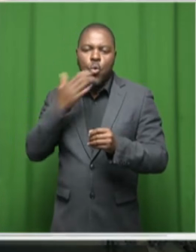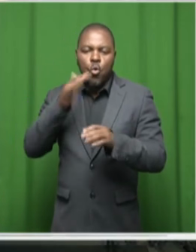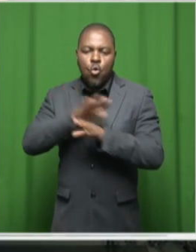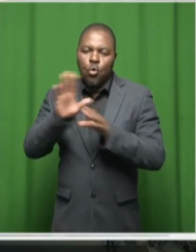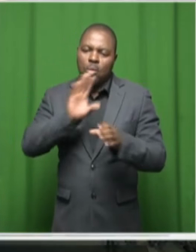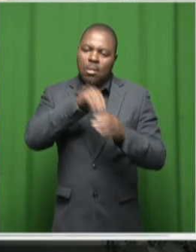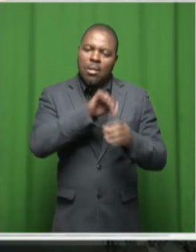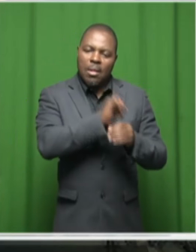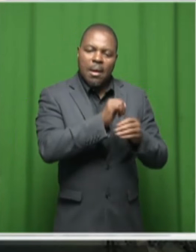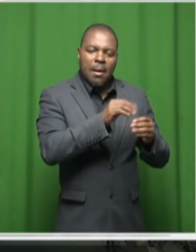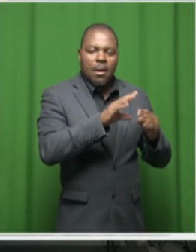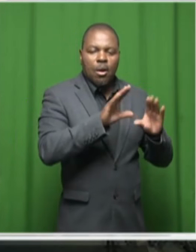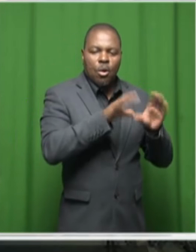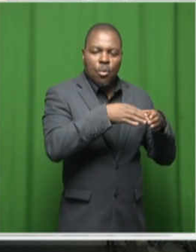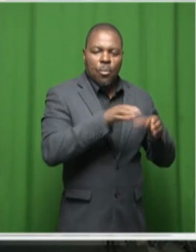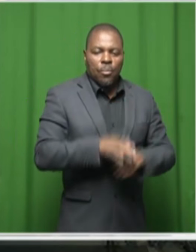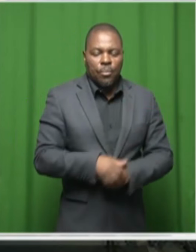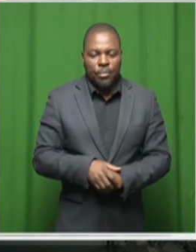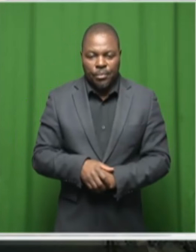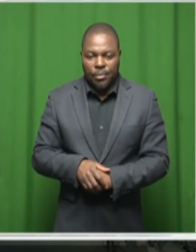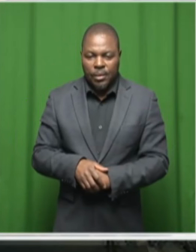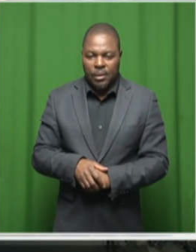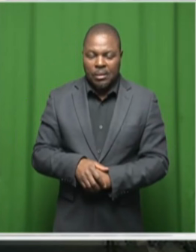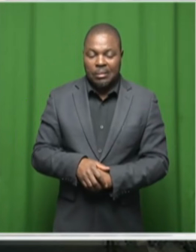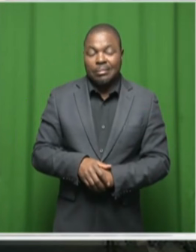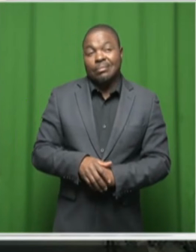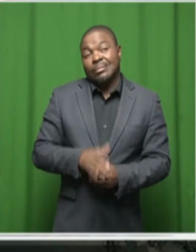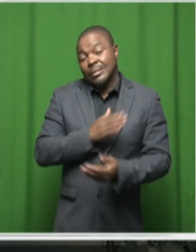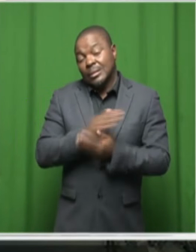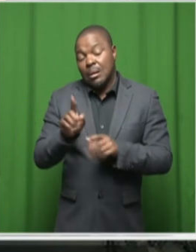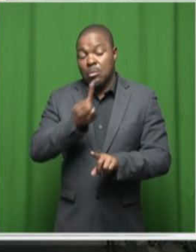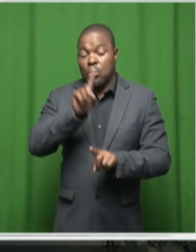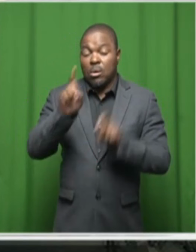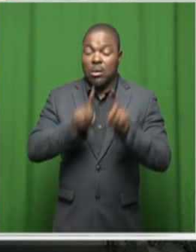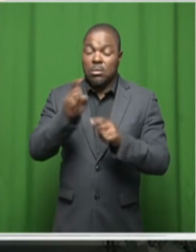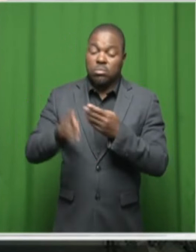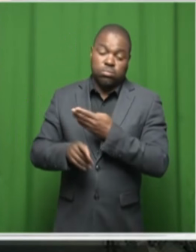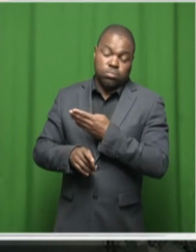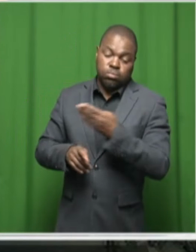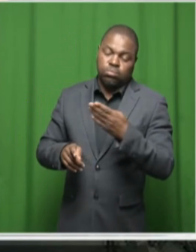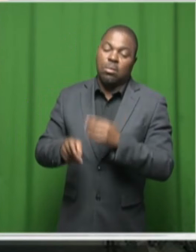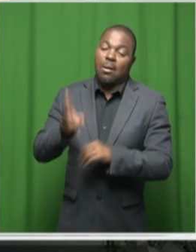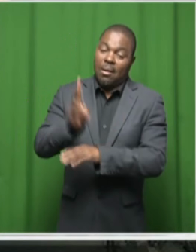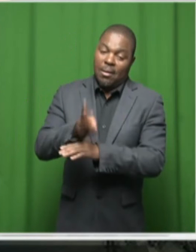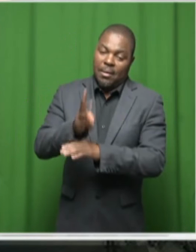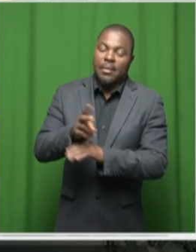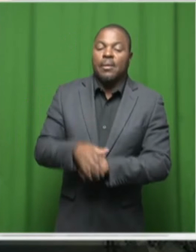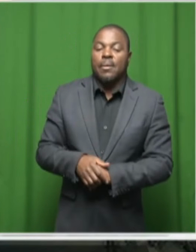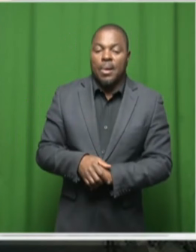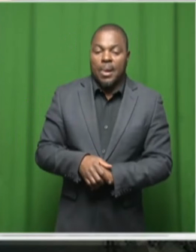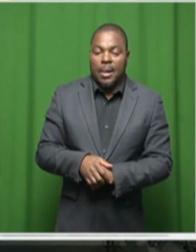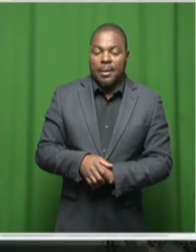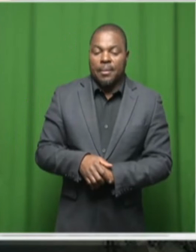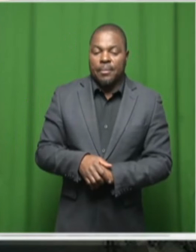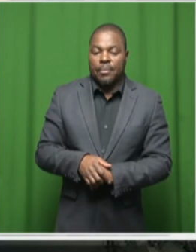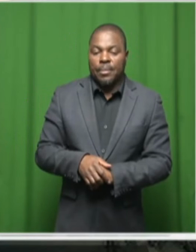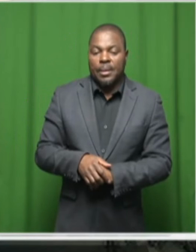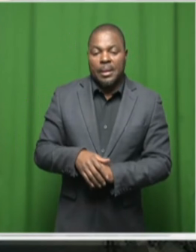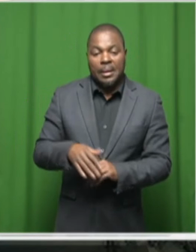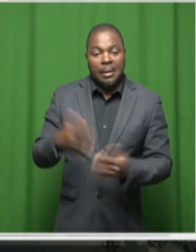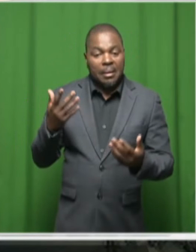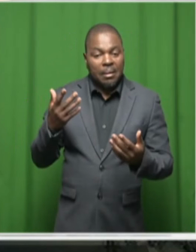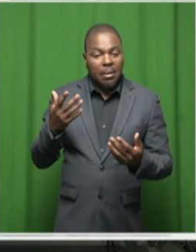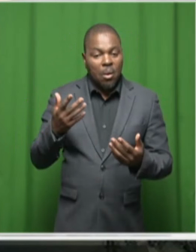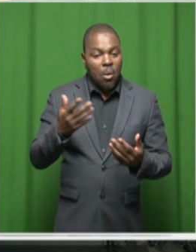And of course, so many questions that are being asked, but again, helpful for everybody to